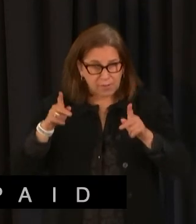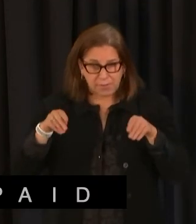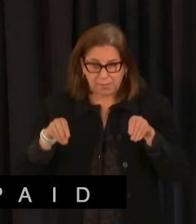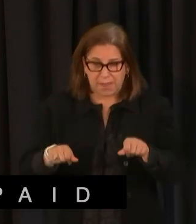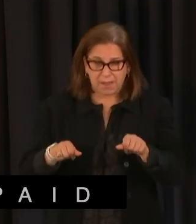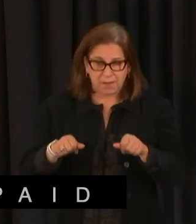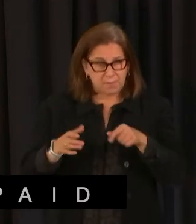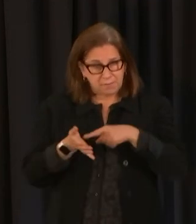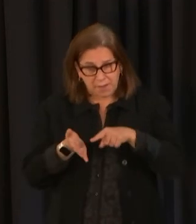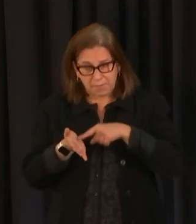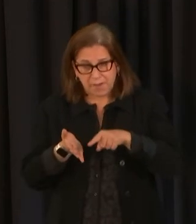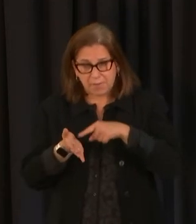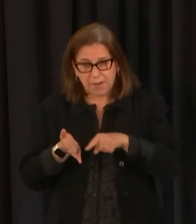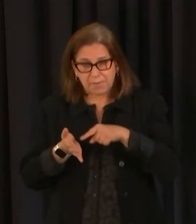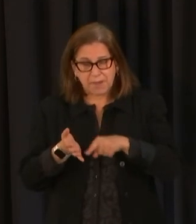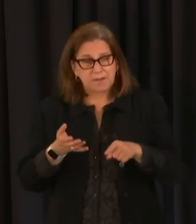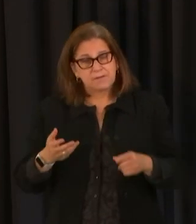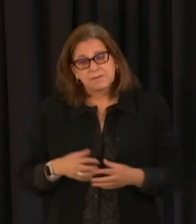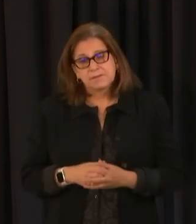probably